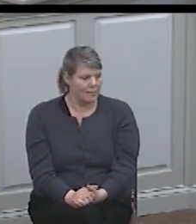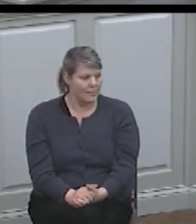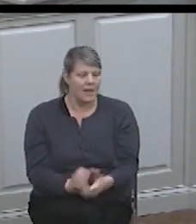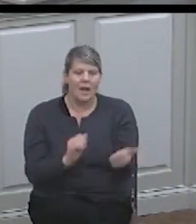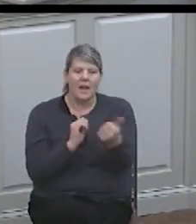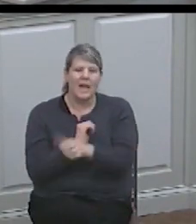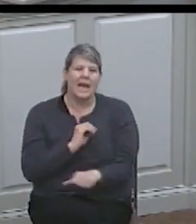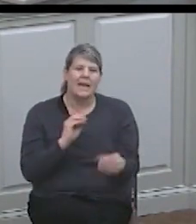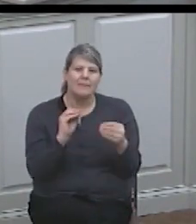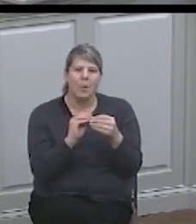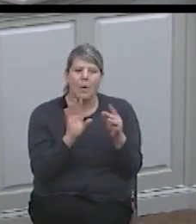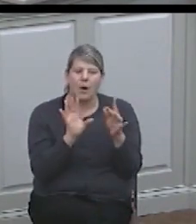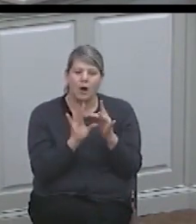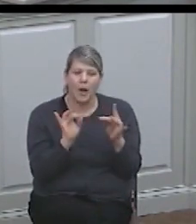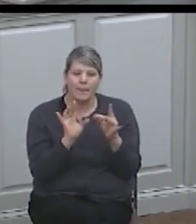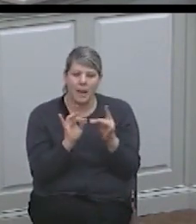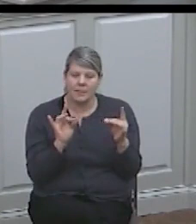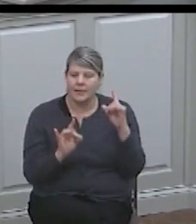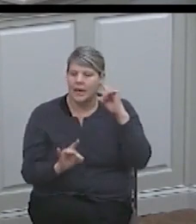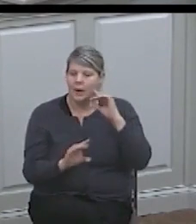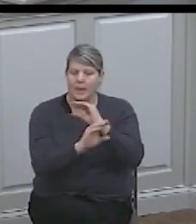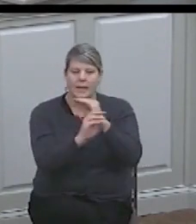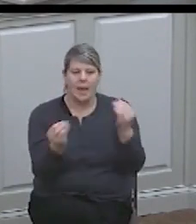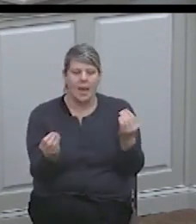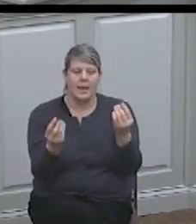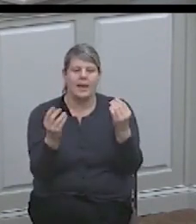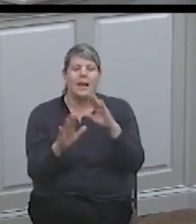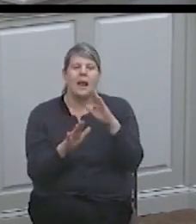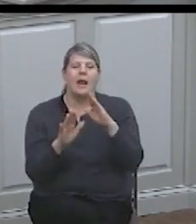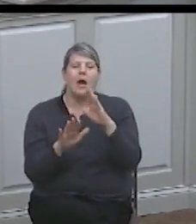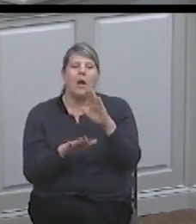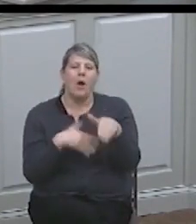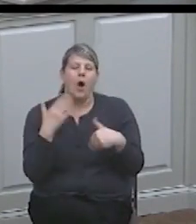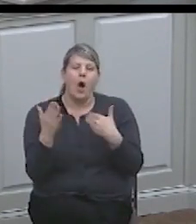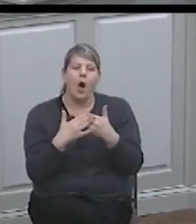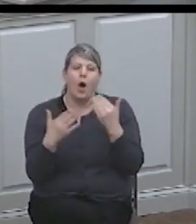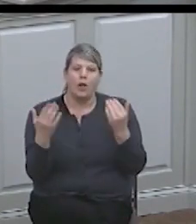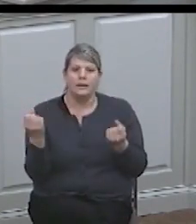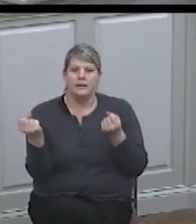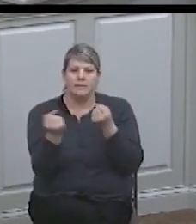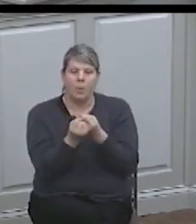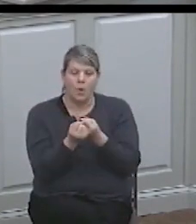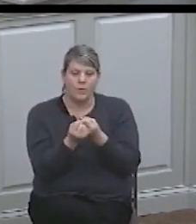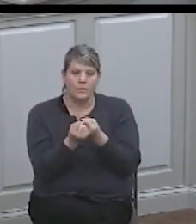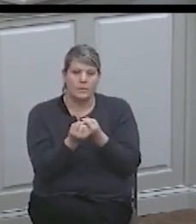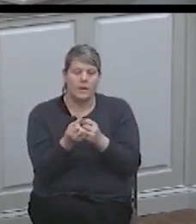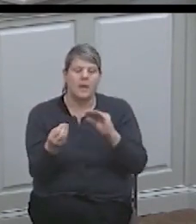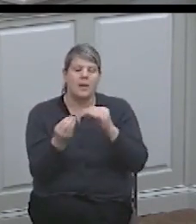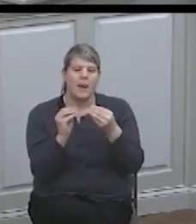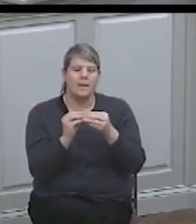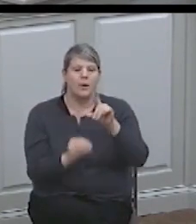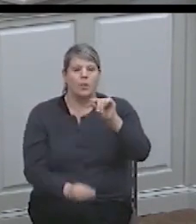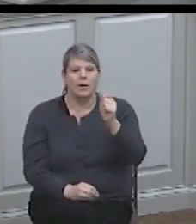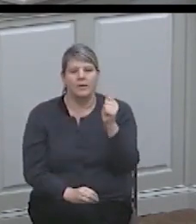Any further comments? Seeing none, I'll call the question. All in favor of the resolution